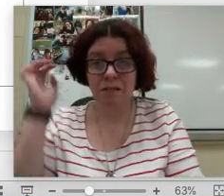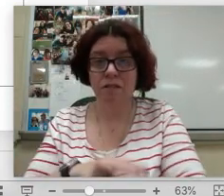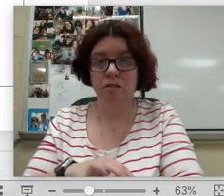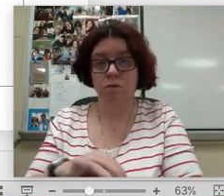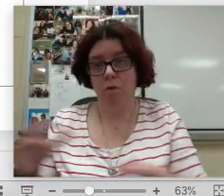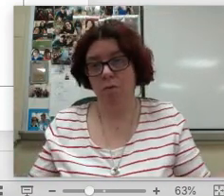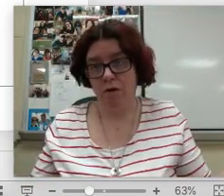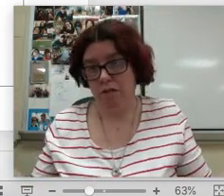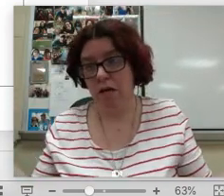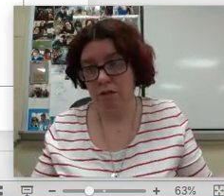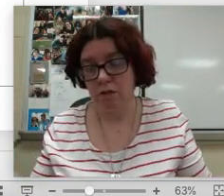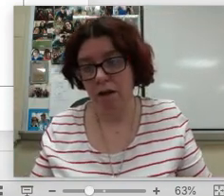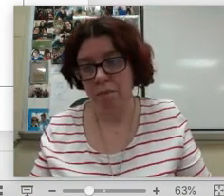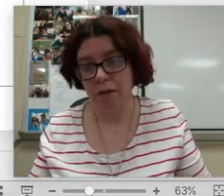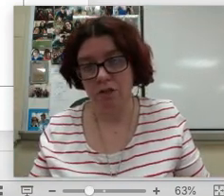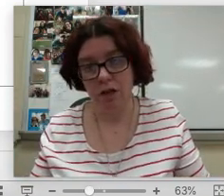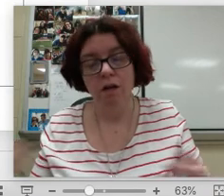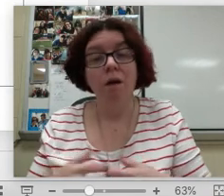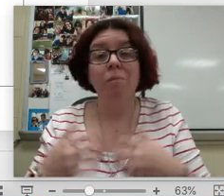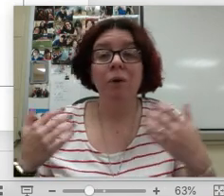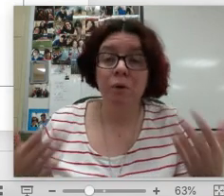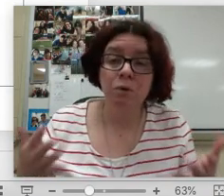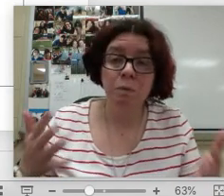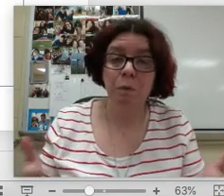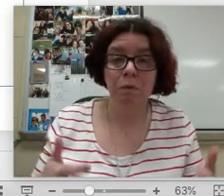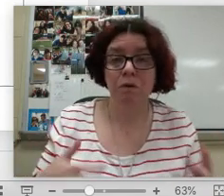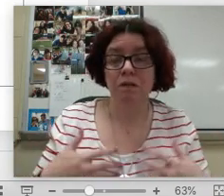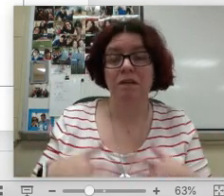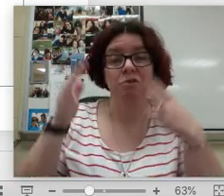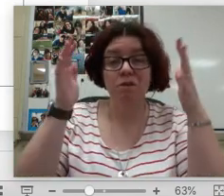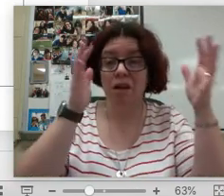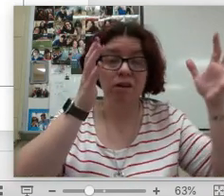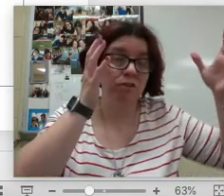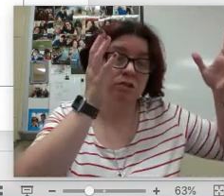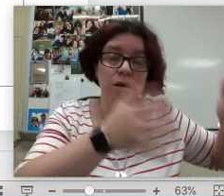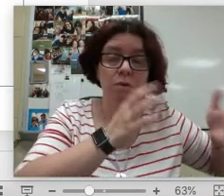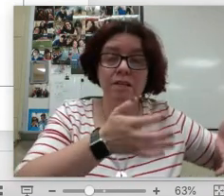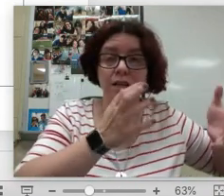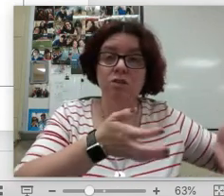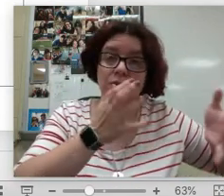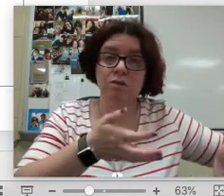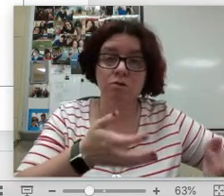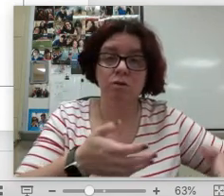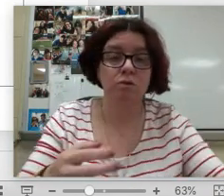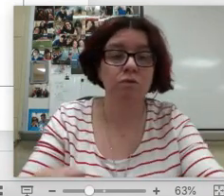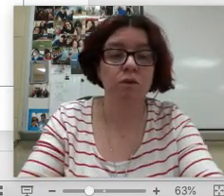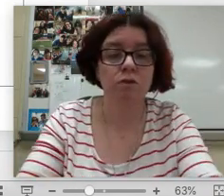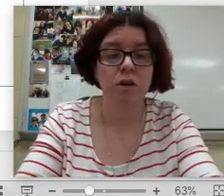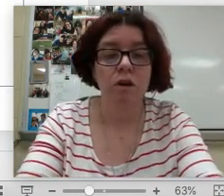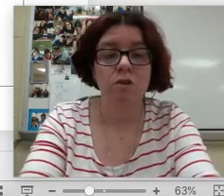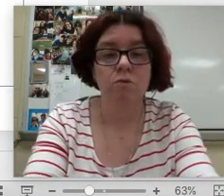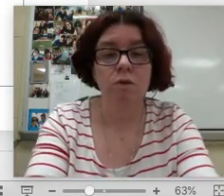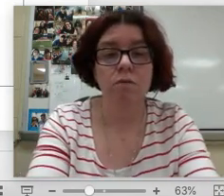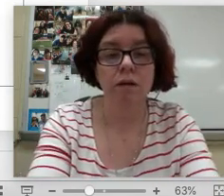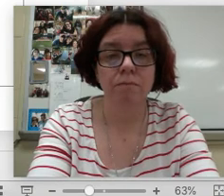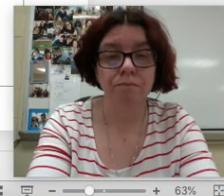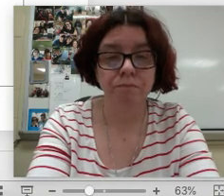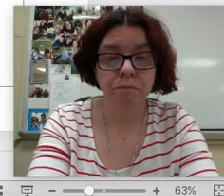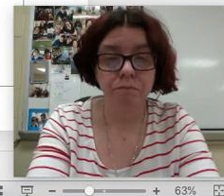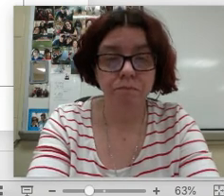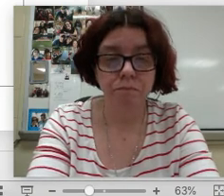of the sentence? Well, the purple green socks are the topic, HK. But who's purple and green socks? You always got to look. If there's someone attached to it, that's what you have to do first. So we would